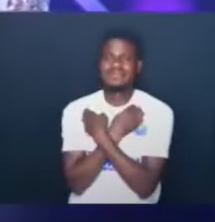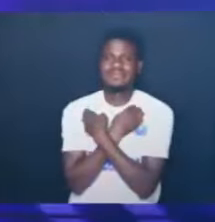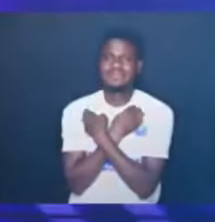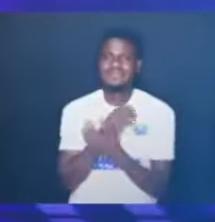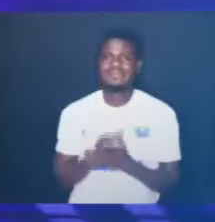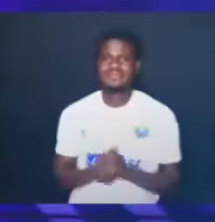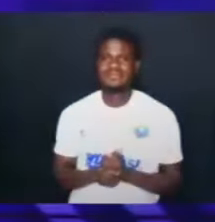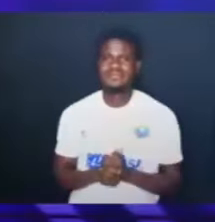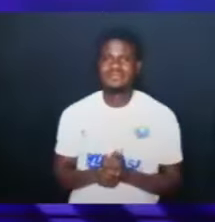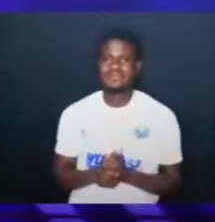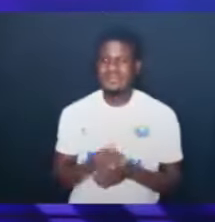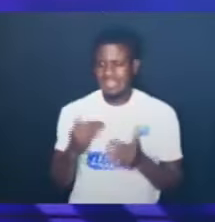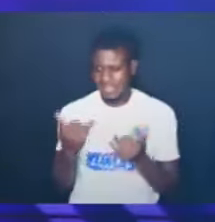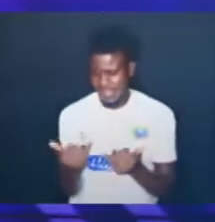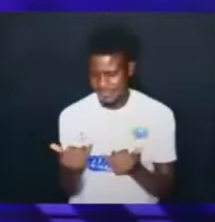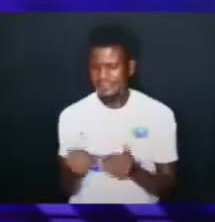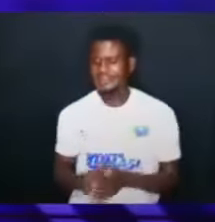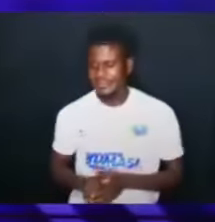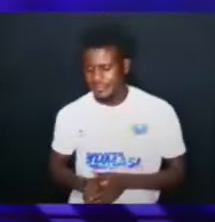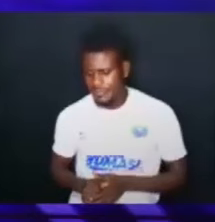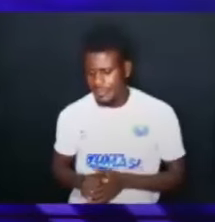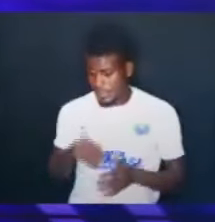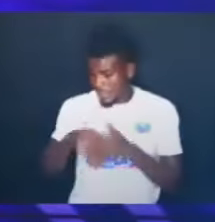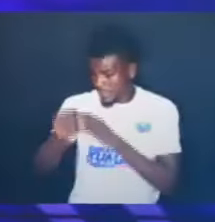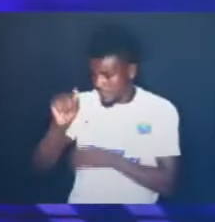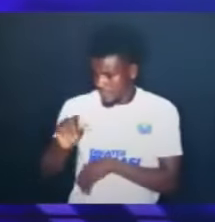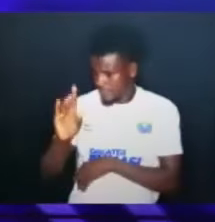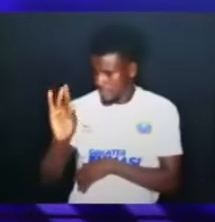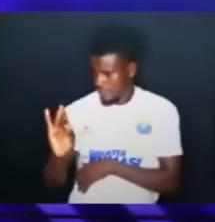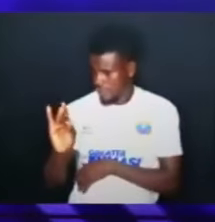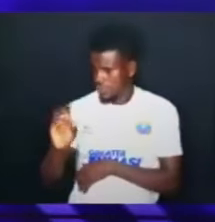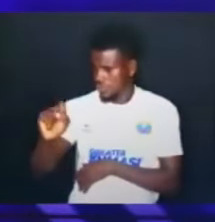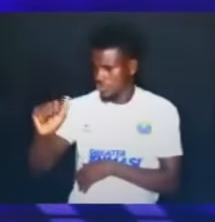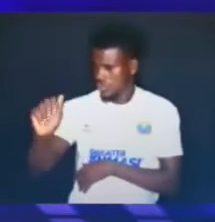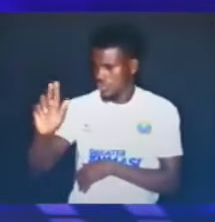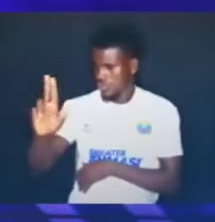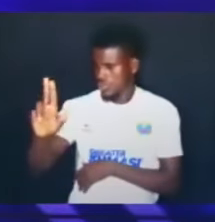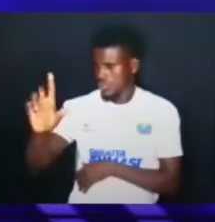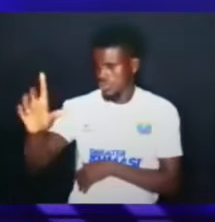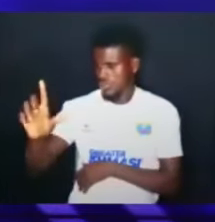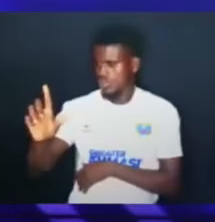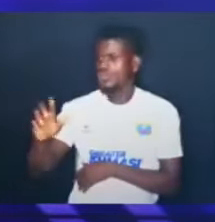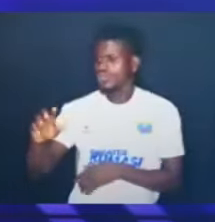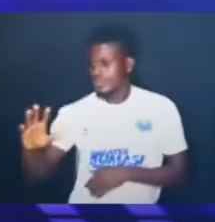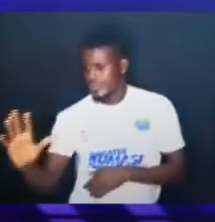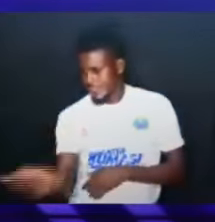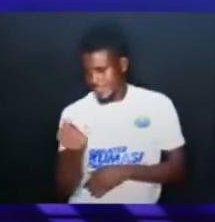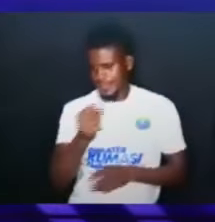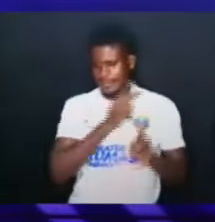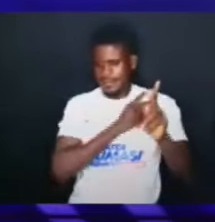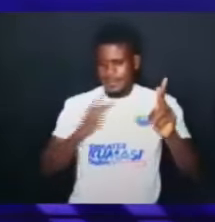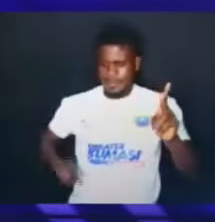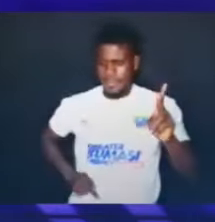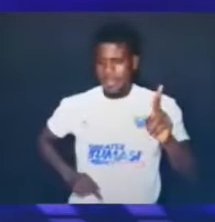verse 8. He took Agag, king of the Amalekites, alive, and